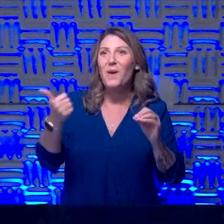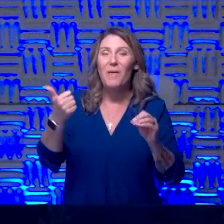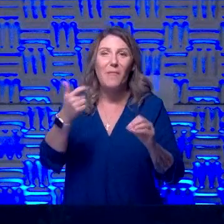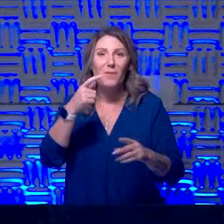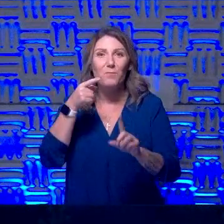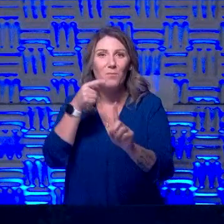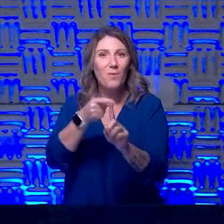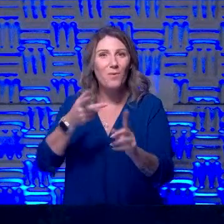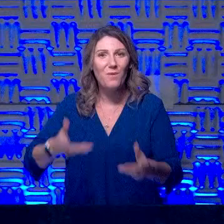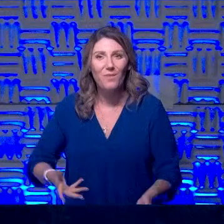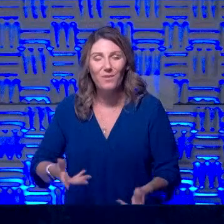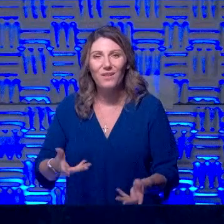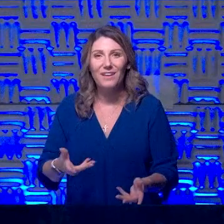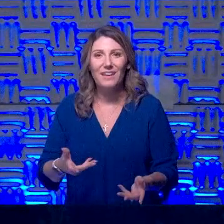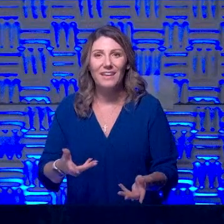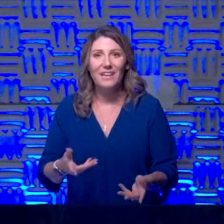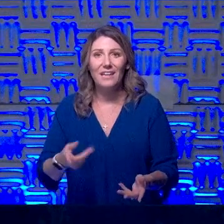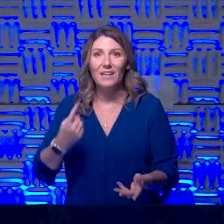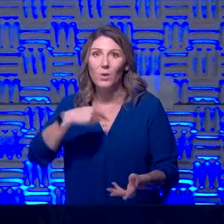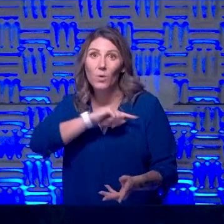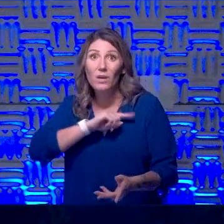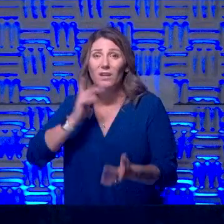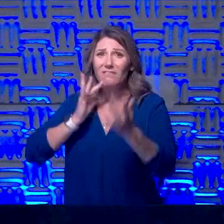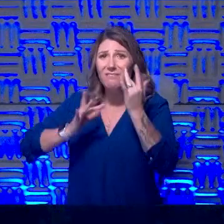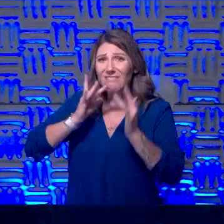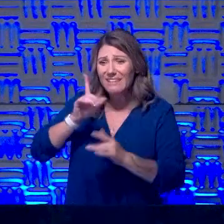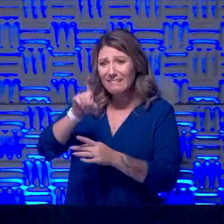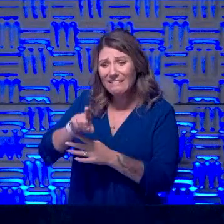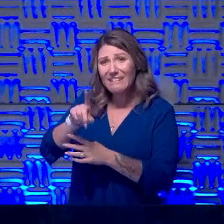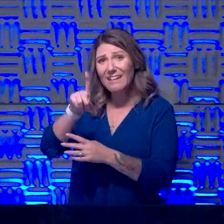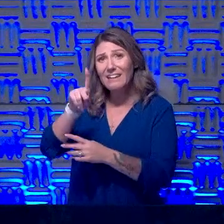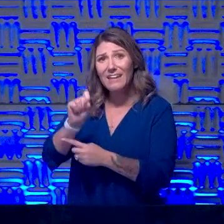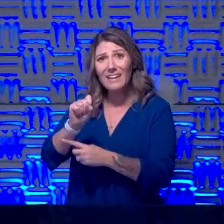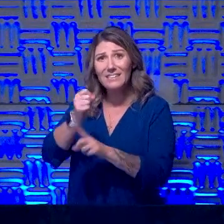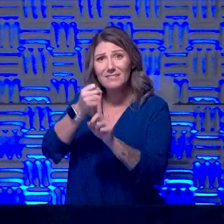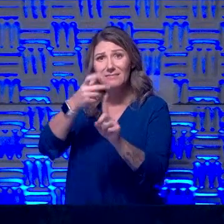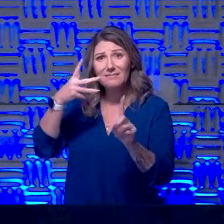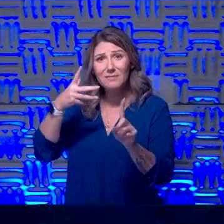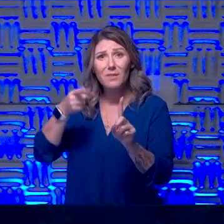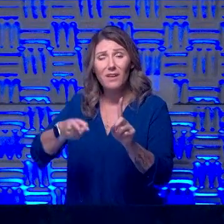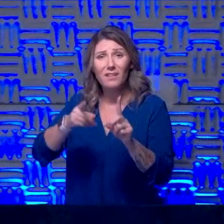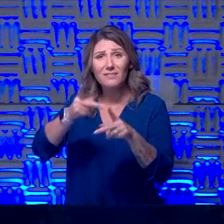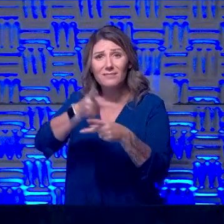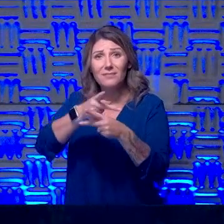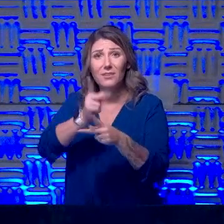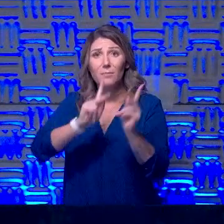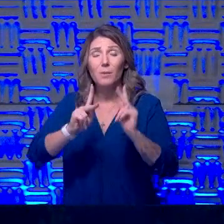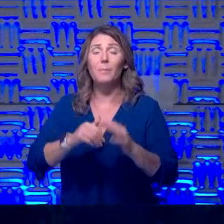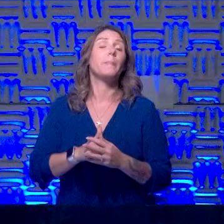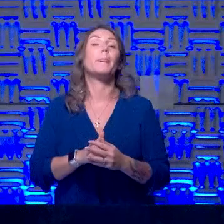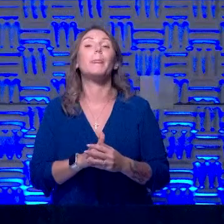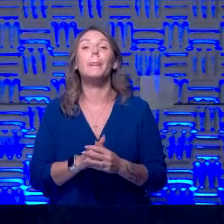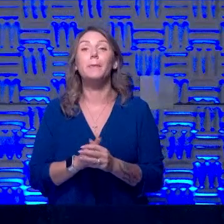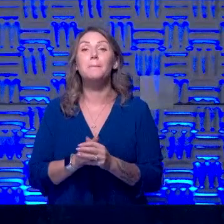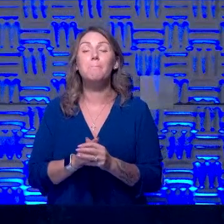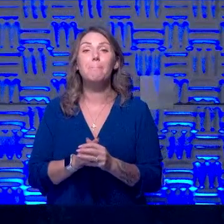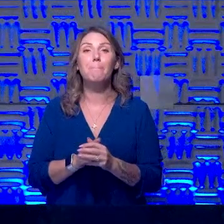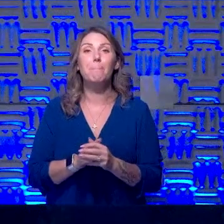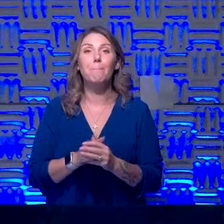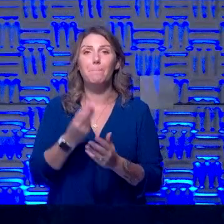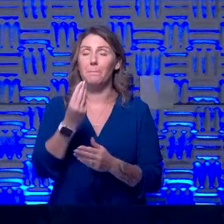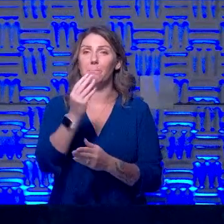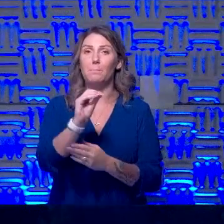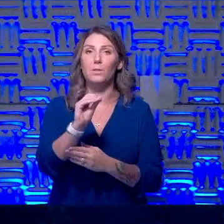so I think is a crying need here in Kansas for us to expand Medicaid and take care of people. I think Missouri's, you